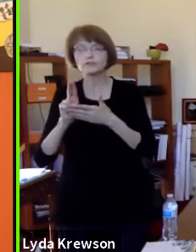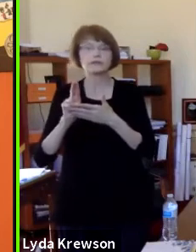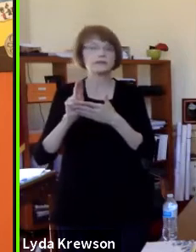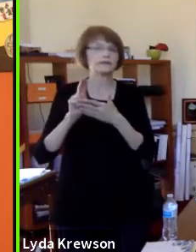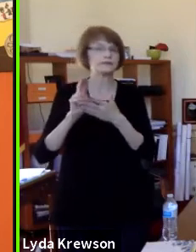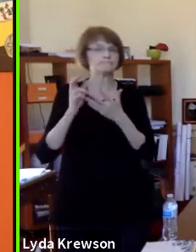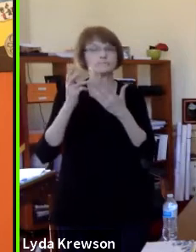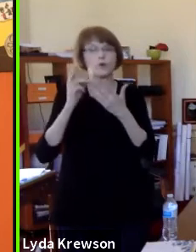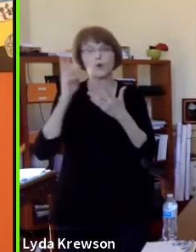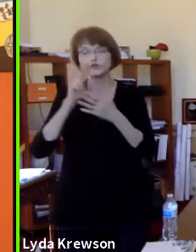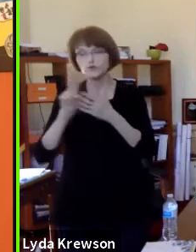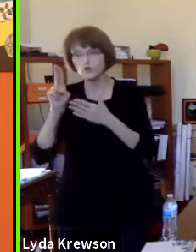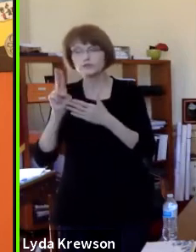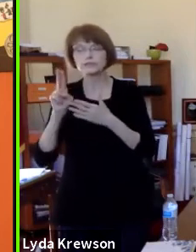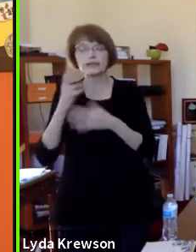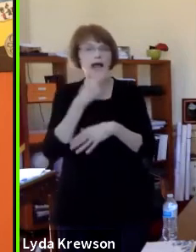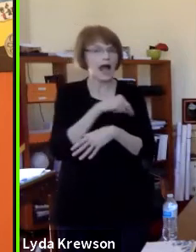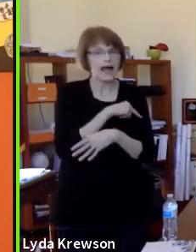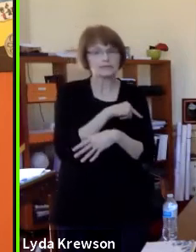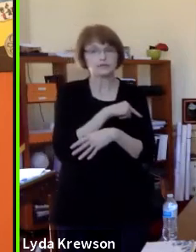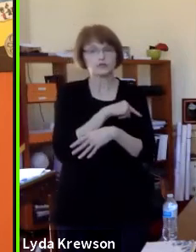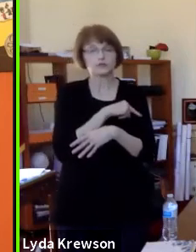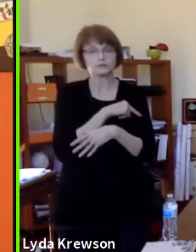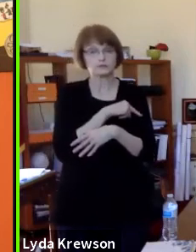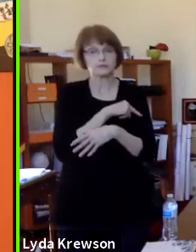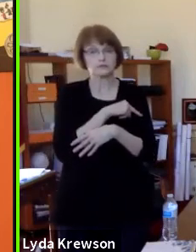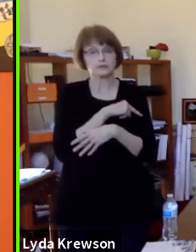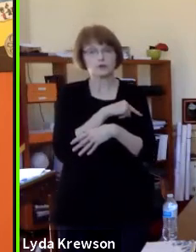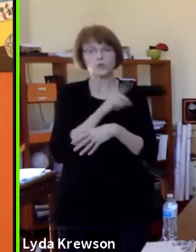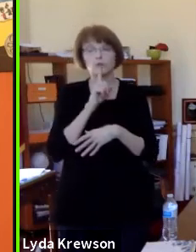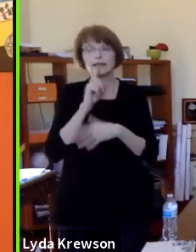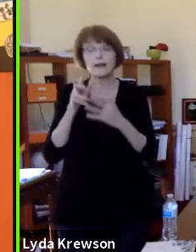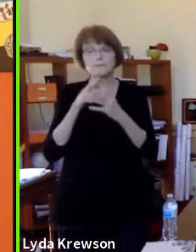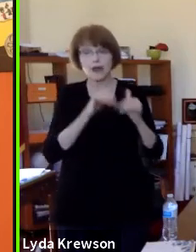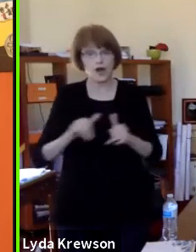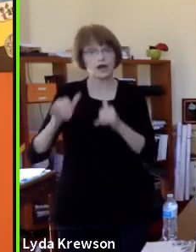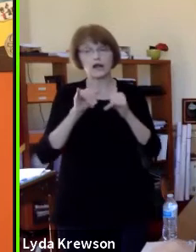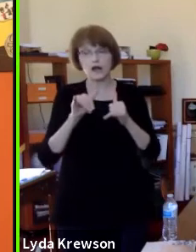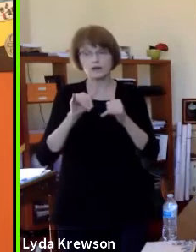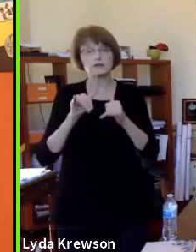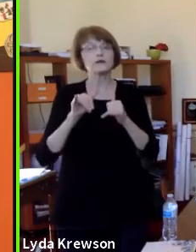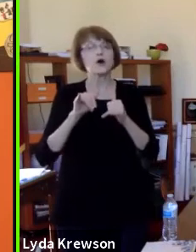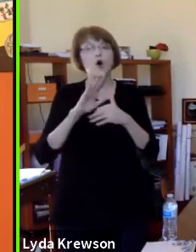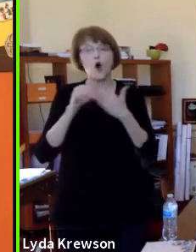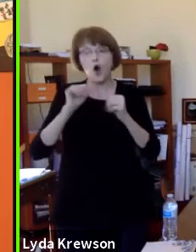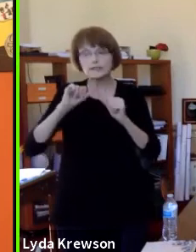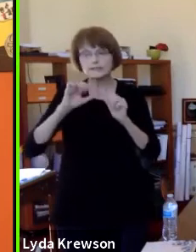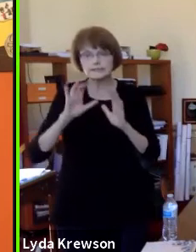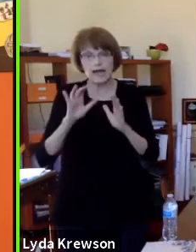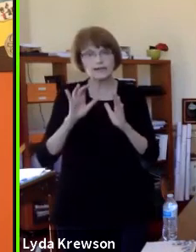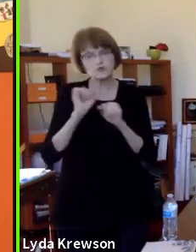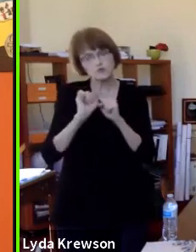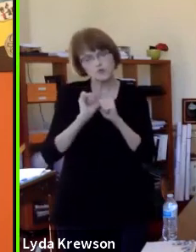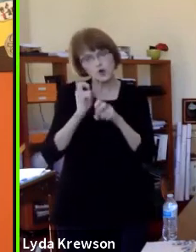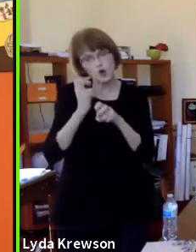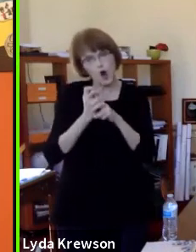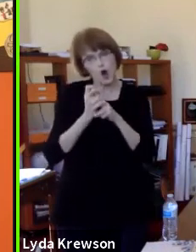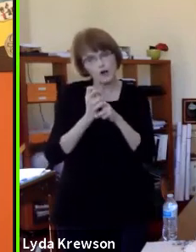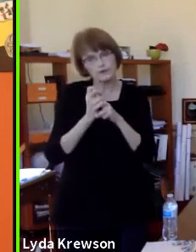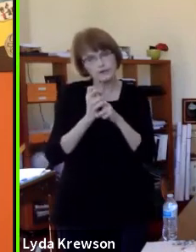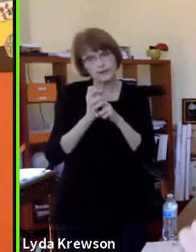hospitals, at hospitals really around the whole country, those scientists are working very hard